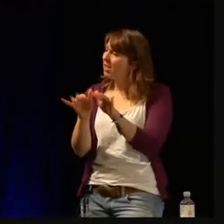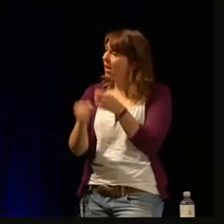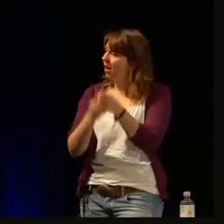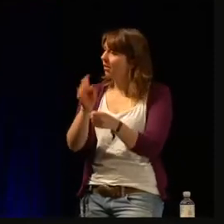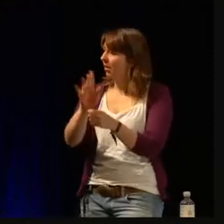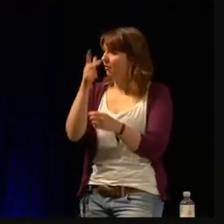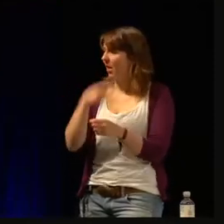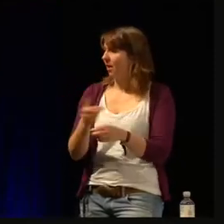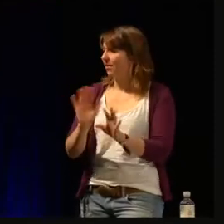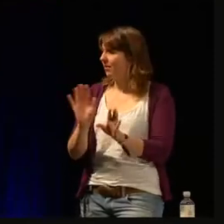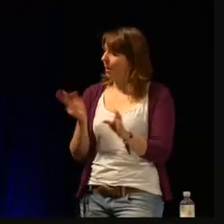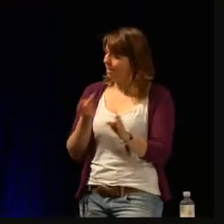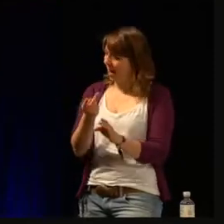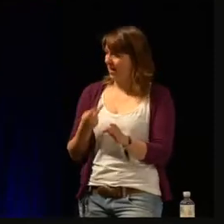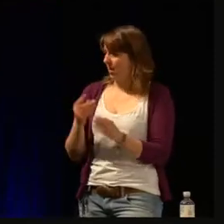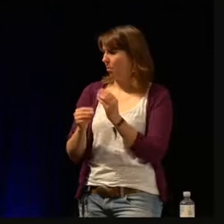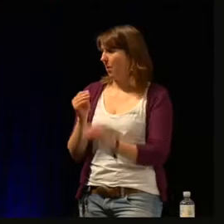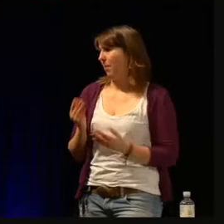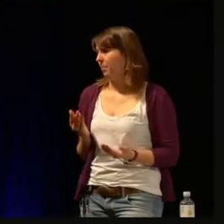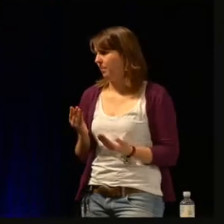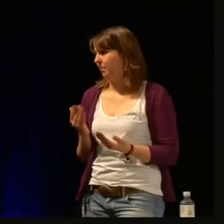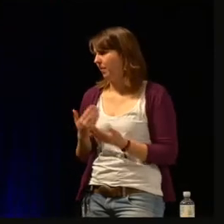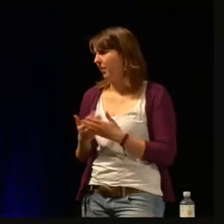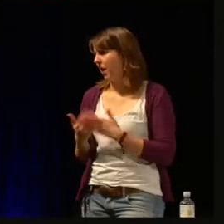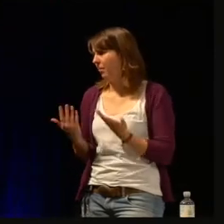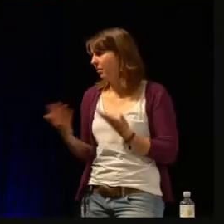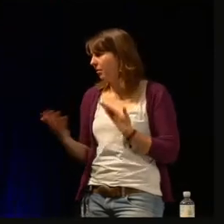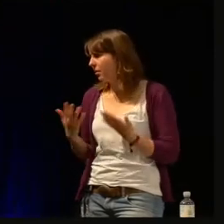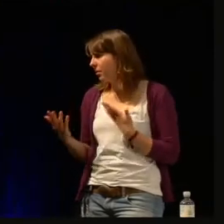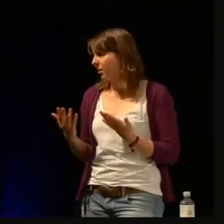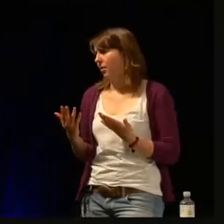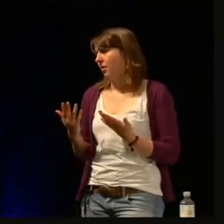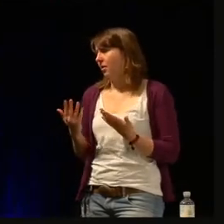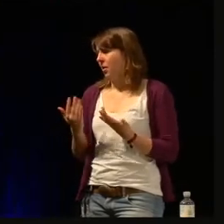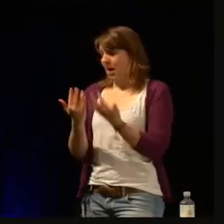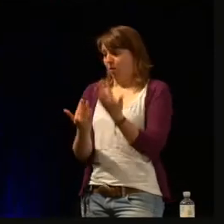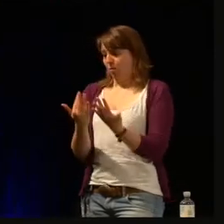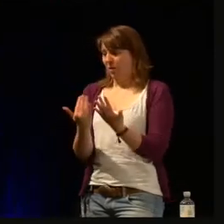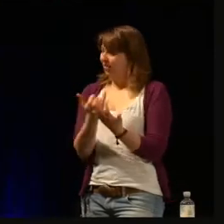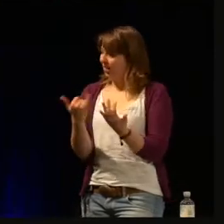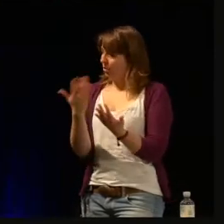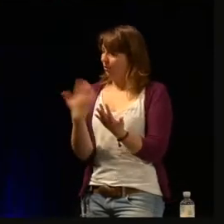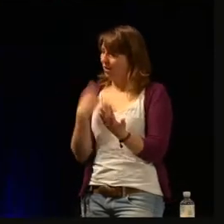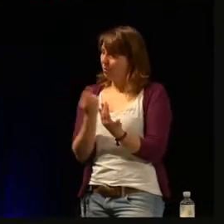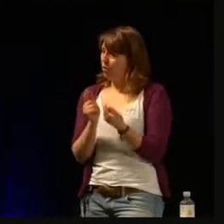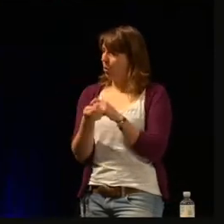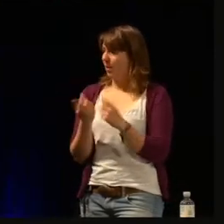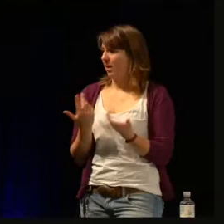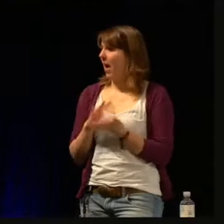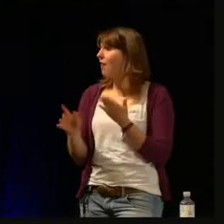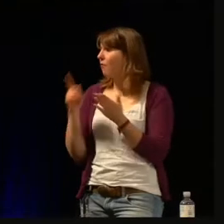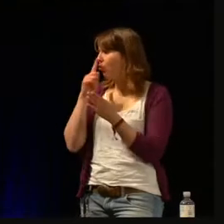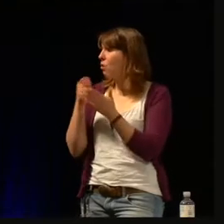a task for human beings. It's not just about machine learning. And a problem with this bias, and that was what it was